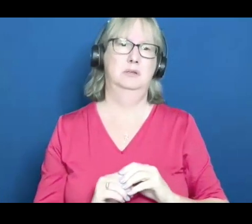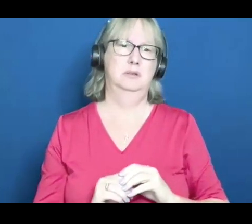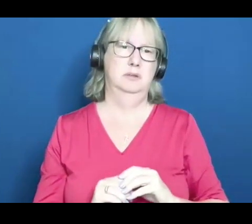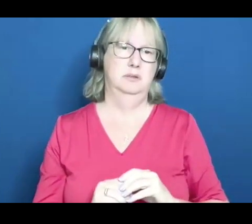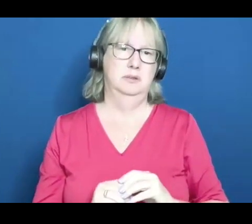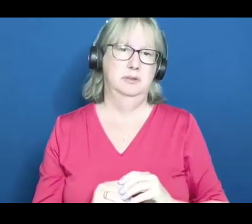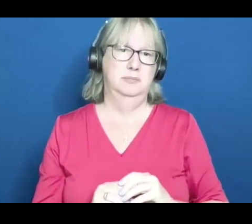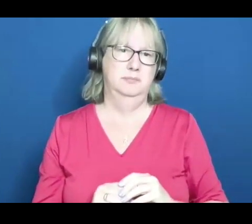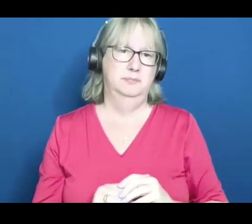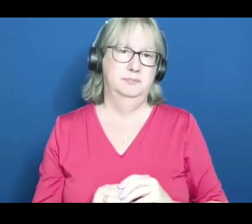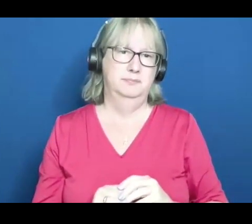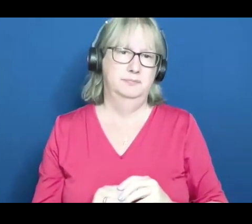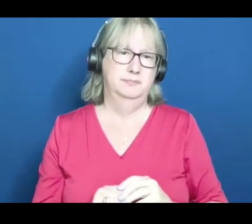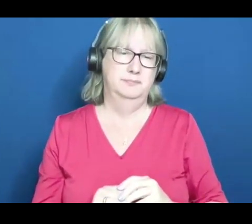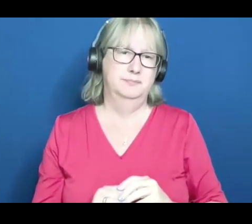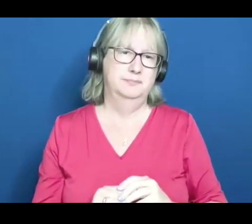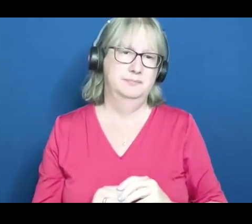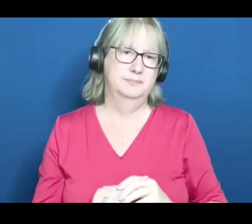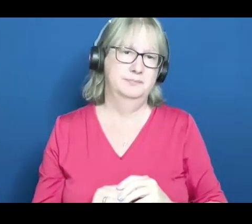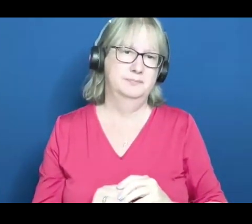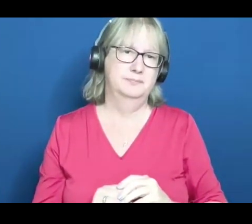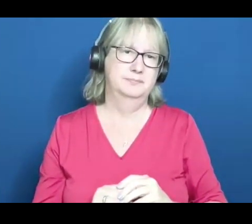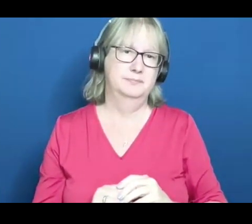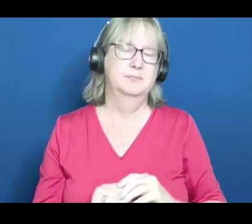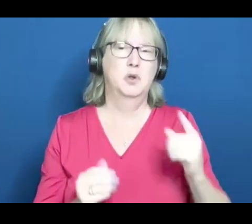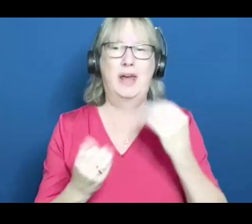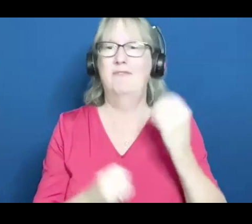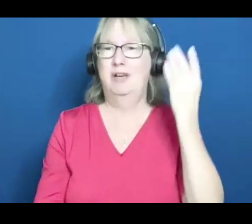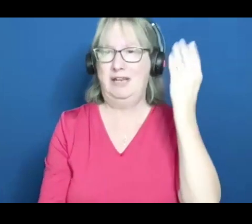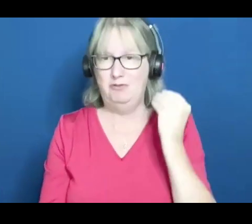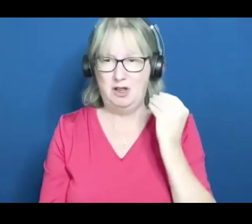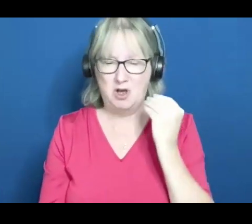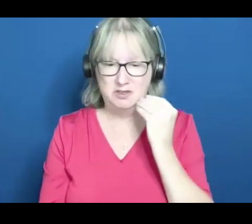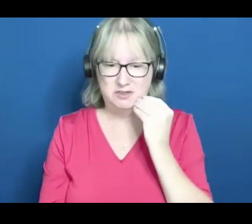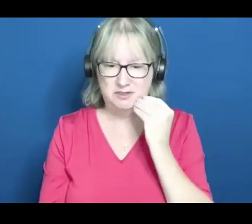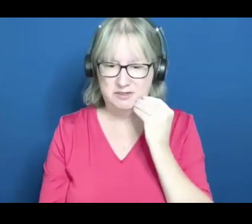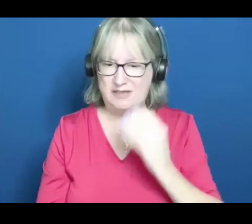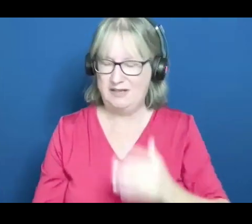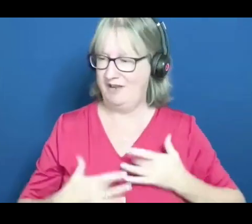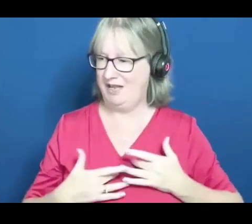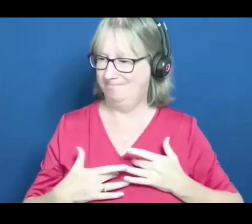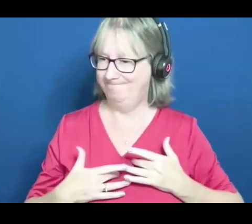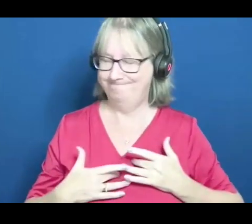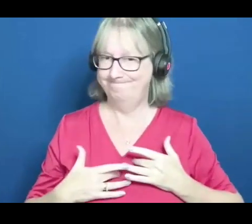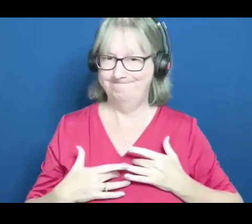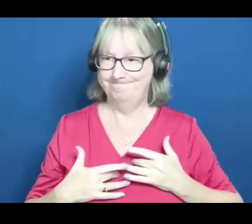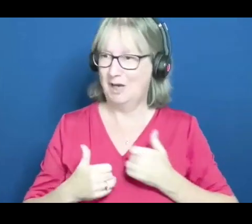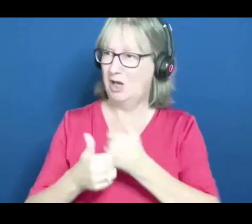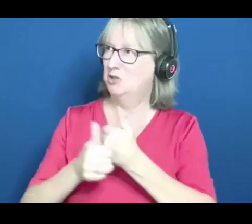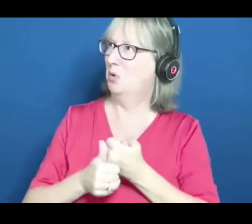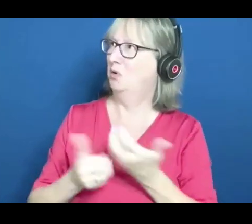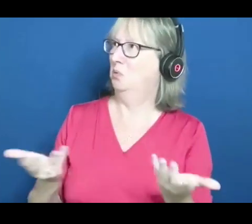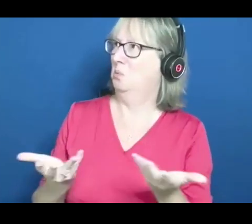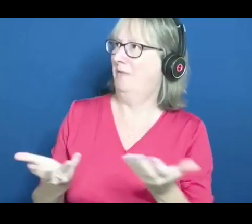them to admit this in the first place and then actually get around to doing it, you know, but there's support there to help them. So we supply a lot